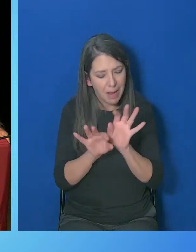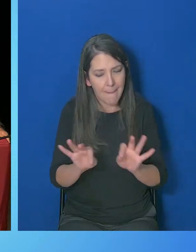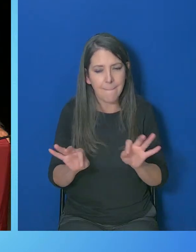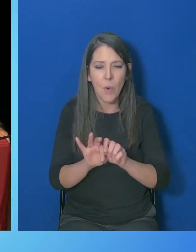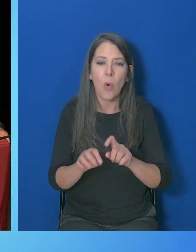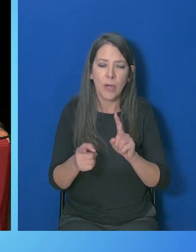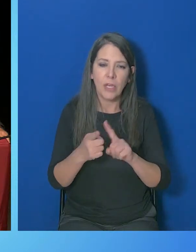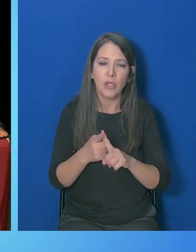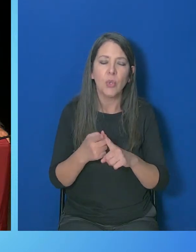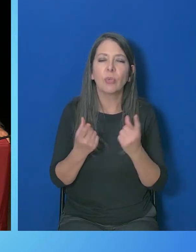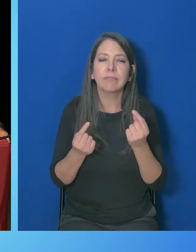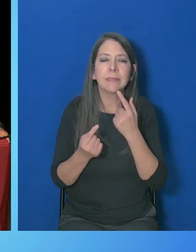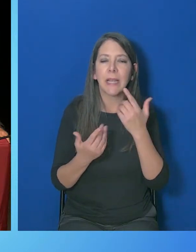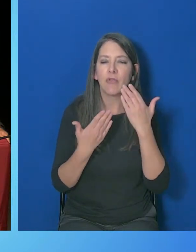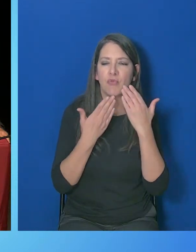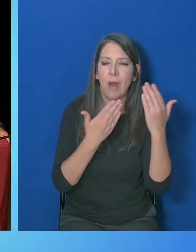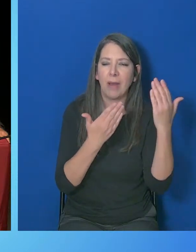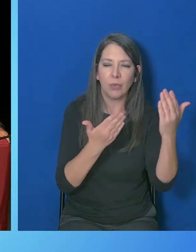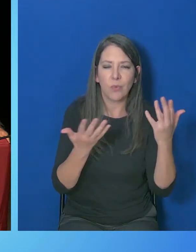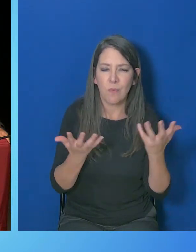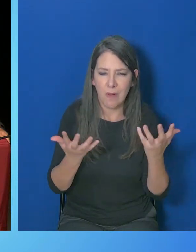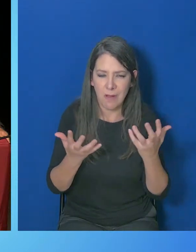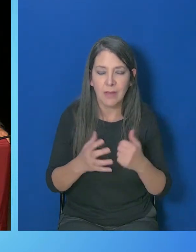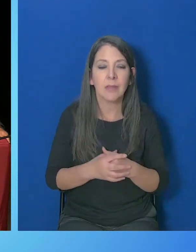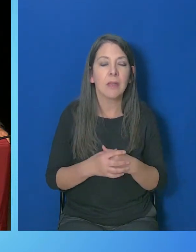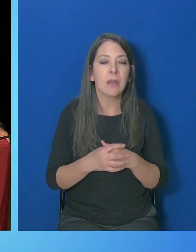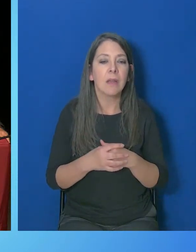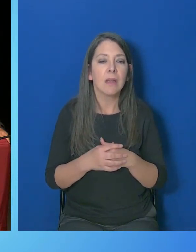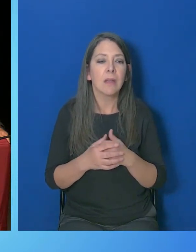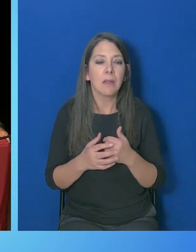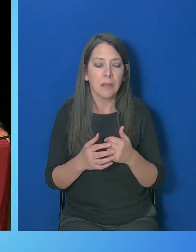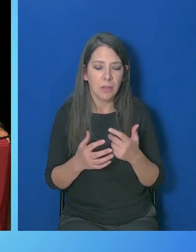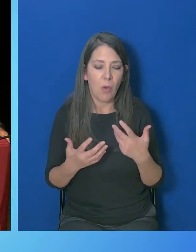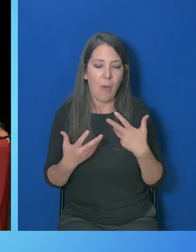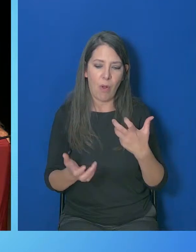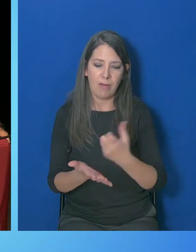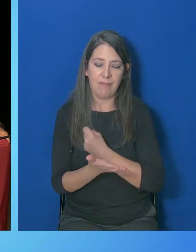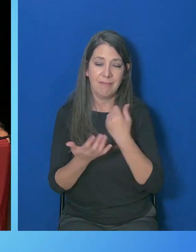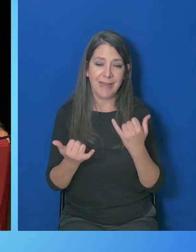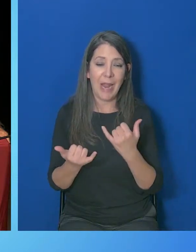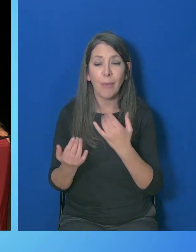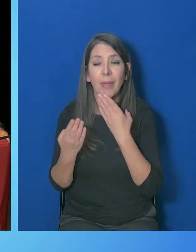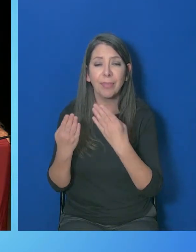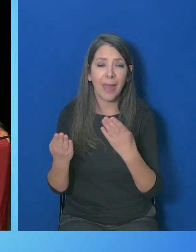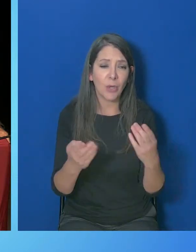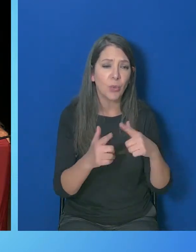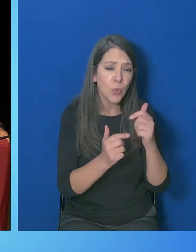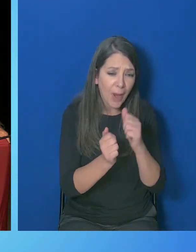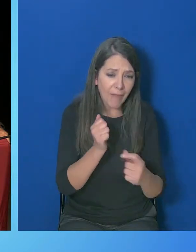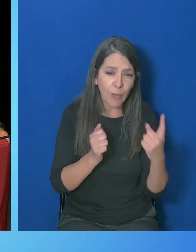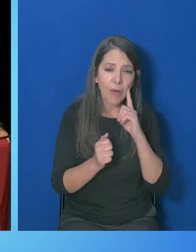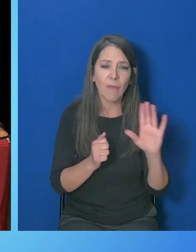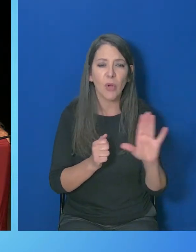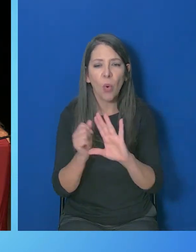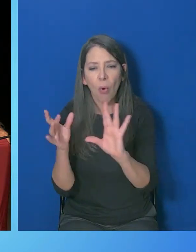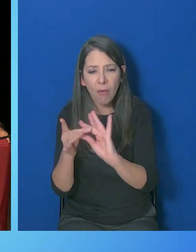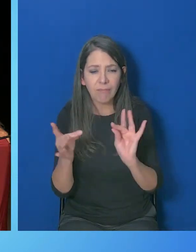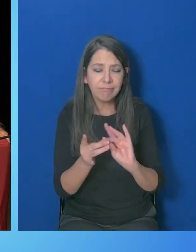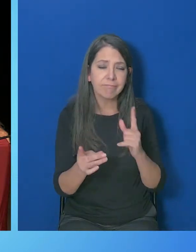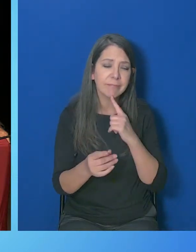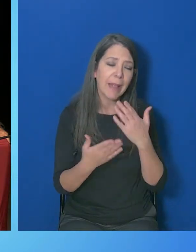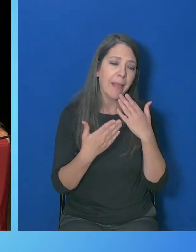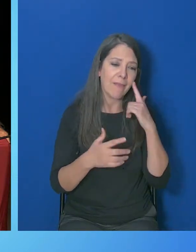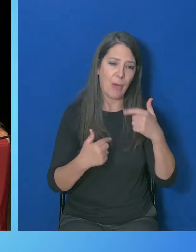of gratitude. With that said, I want to take this time to thank everyone for their well wishes as I continue